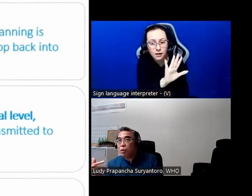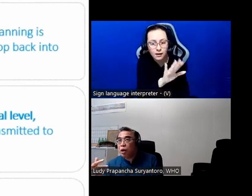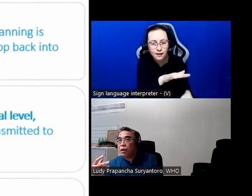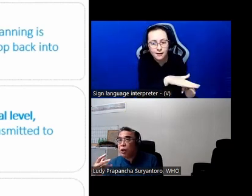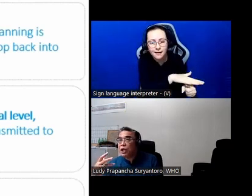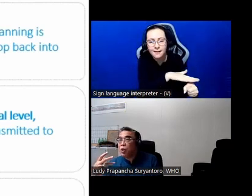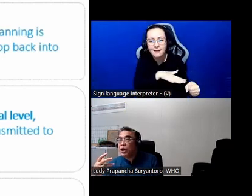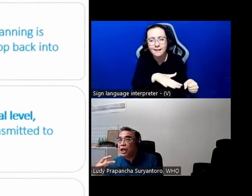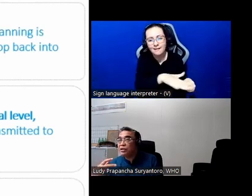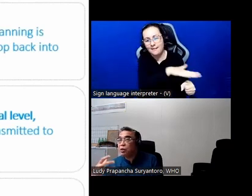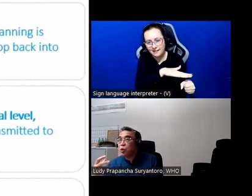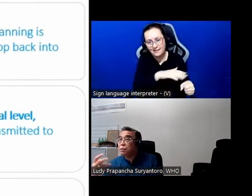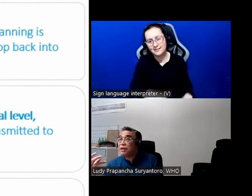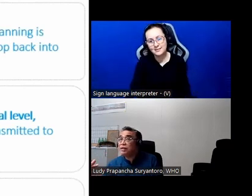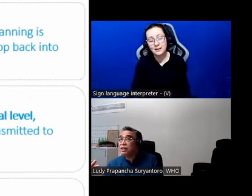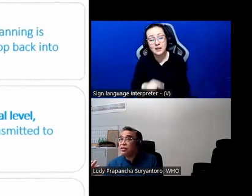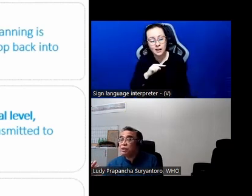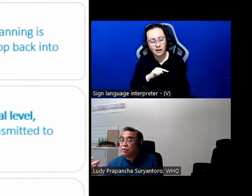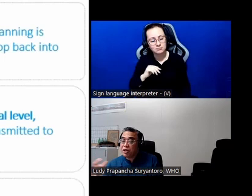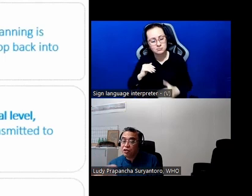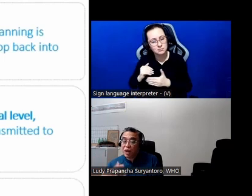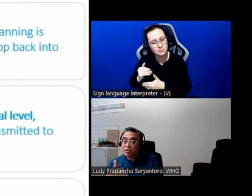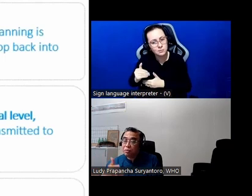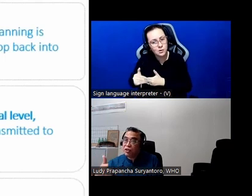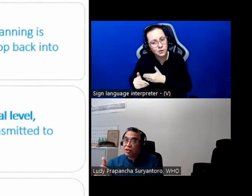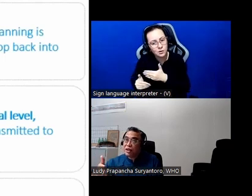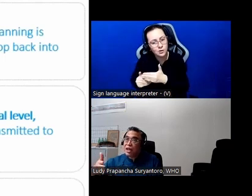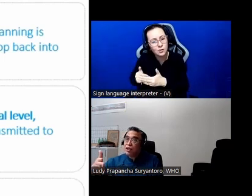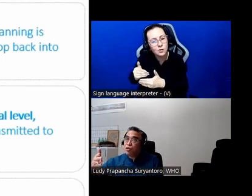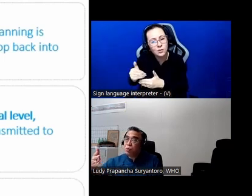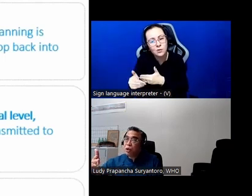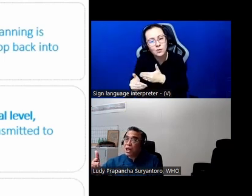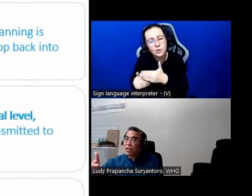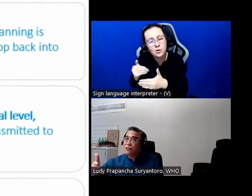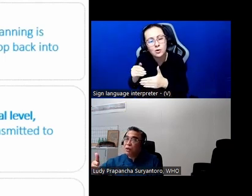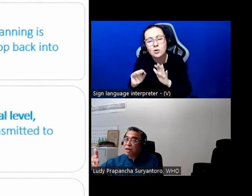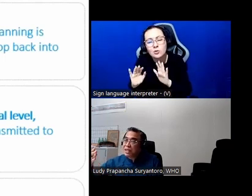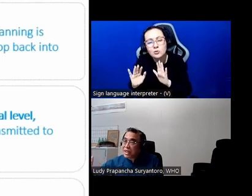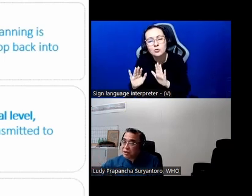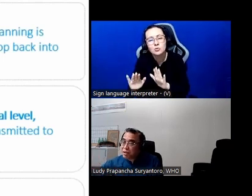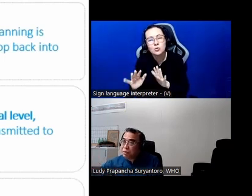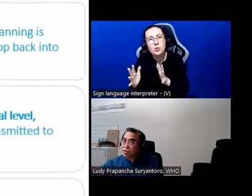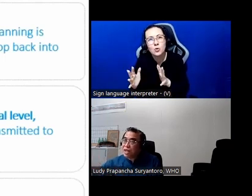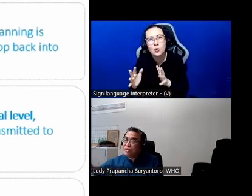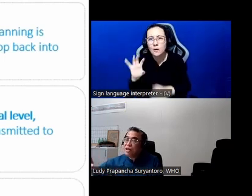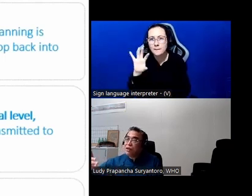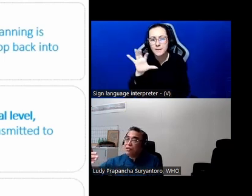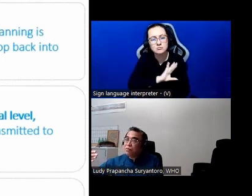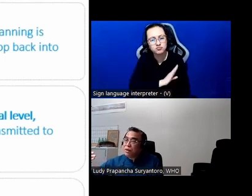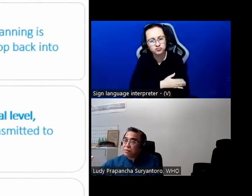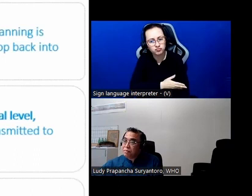process of what we call it country core capacities, where WHO has a process to support country from the assessment